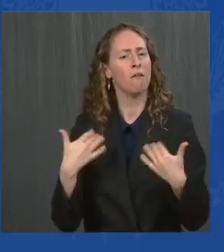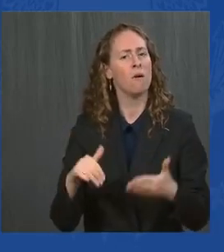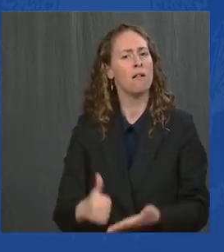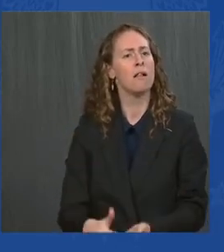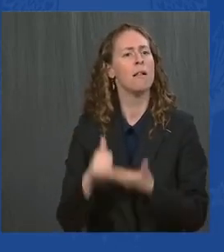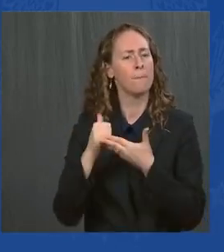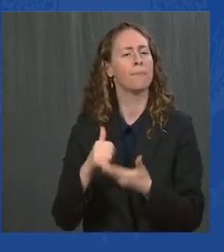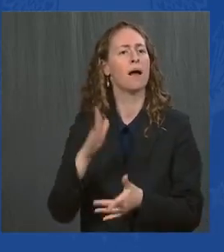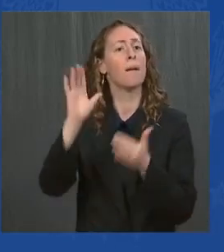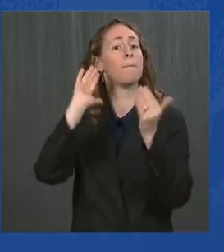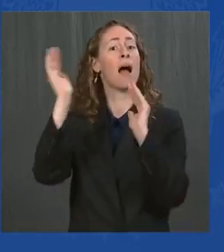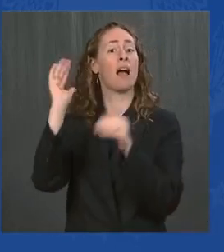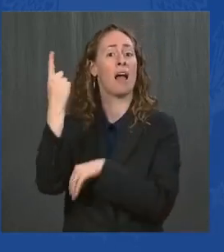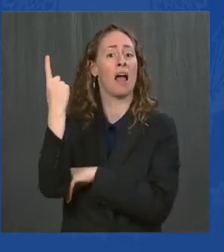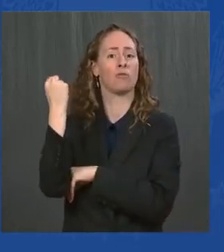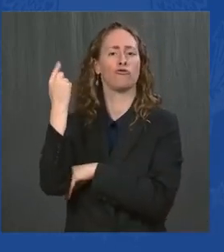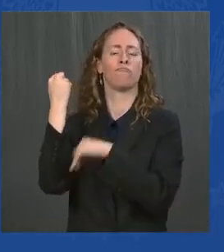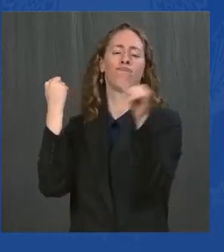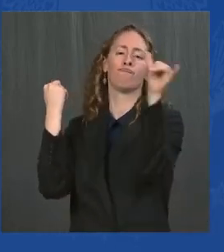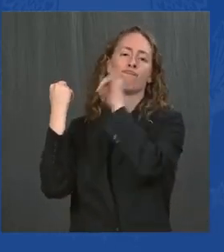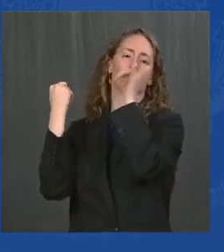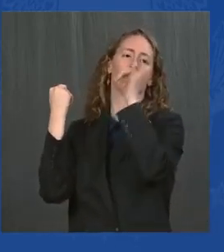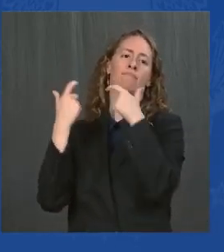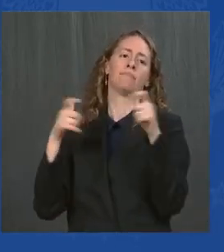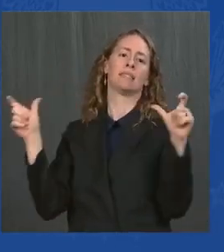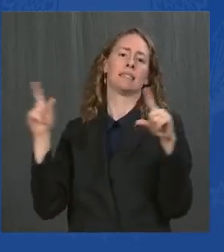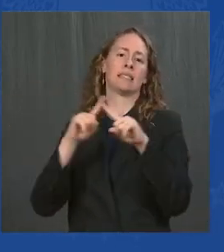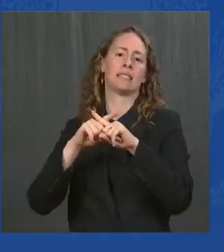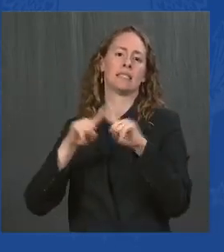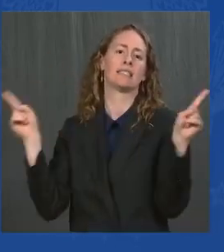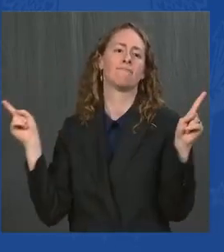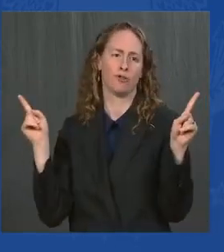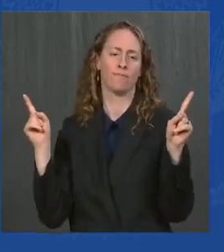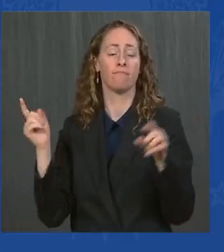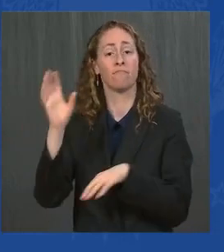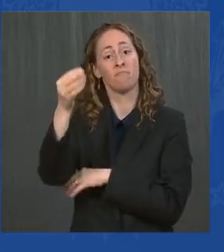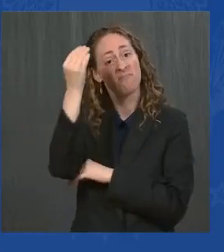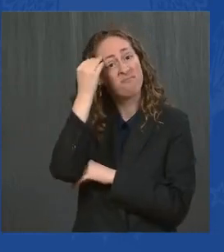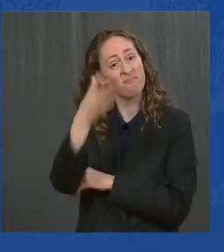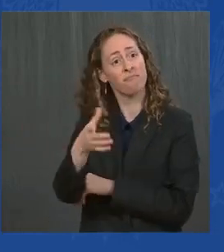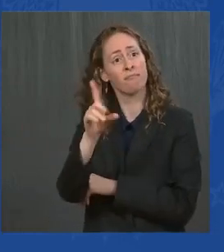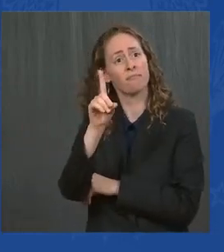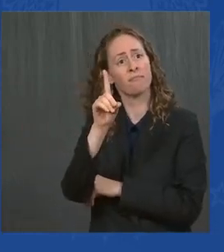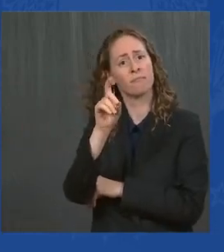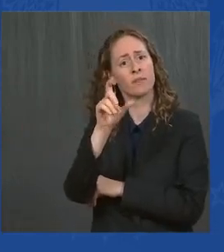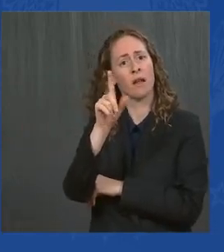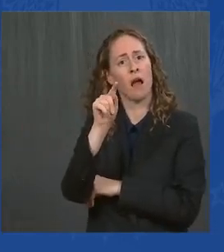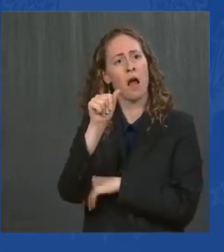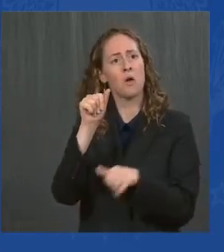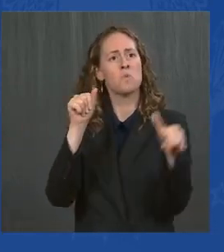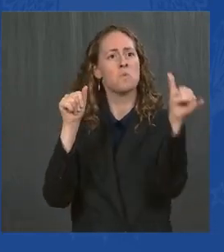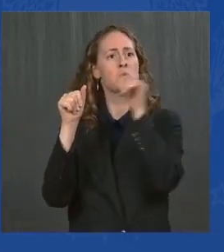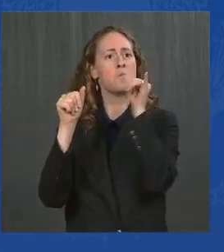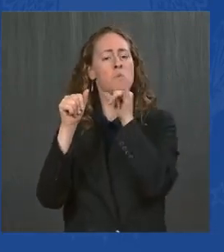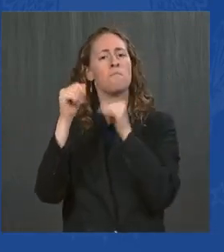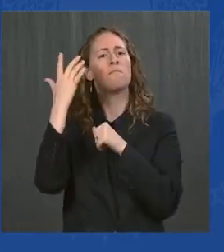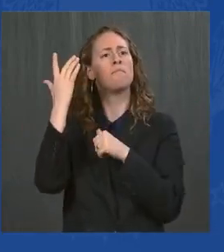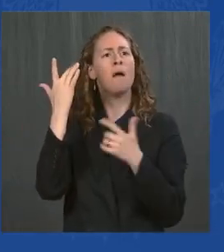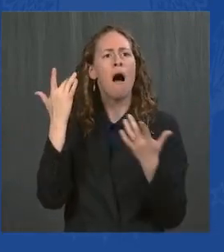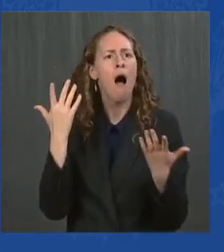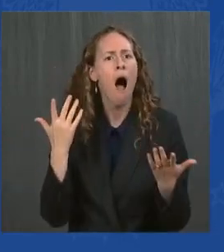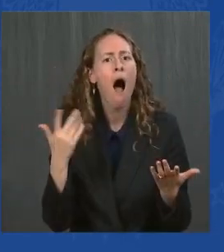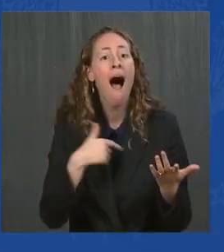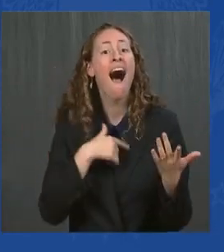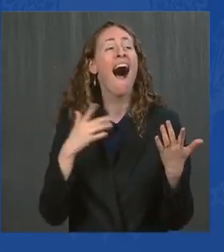no question the Delta variant is why today's job report isn't stronger. I know people were looking, and I was hoping for a higher